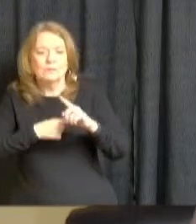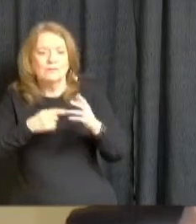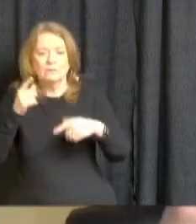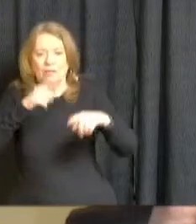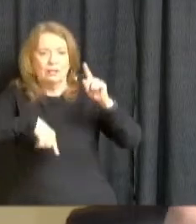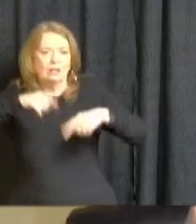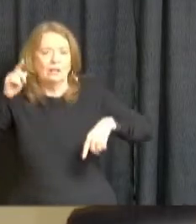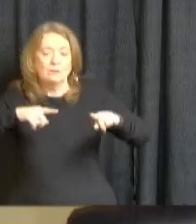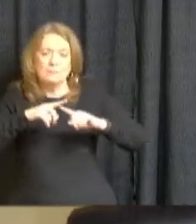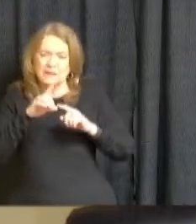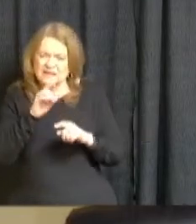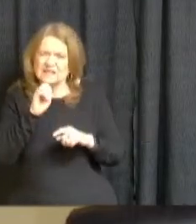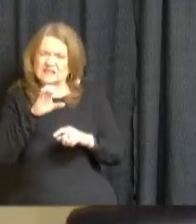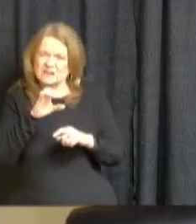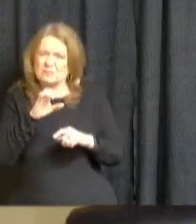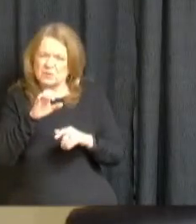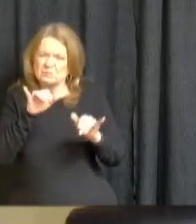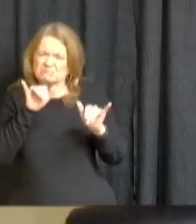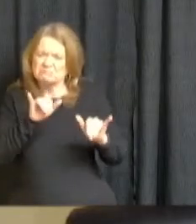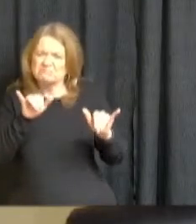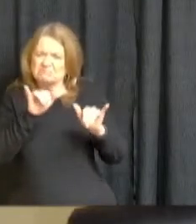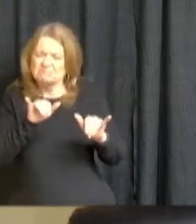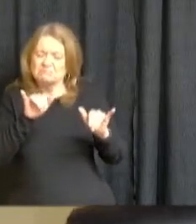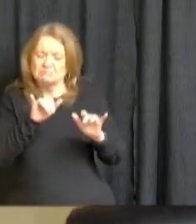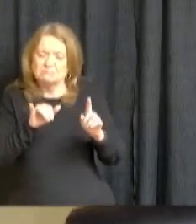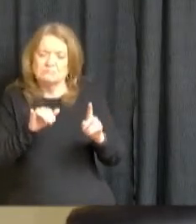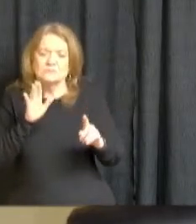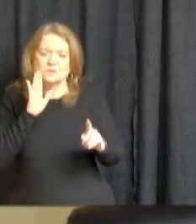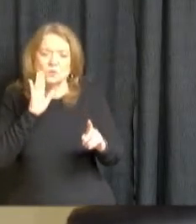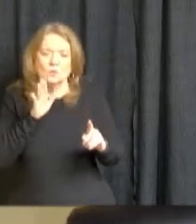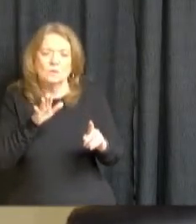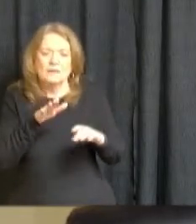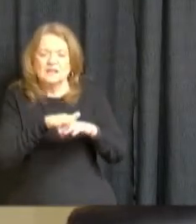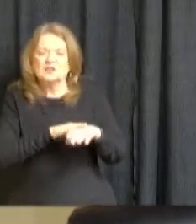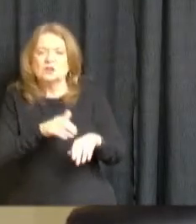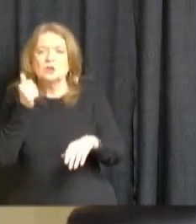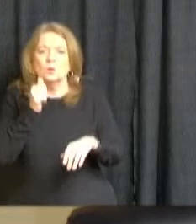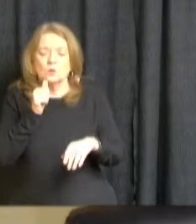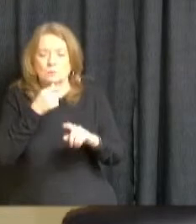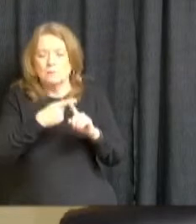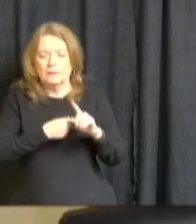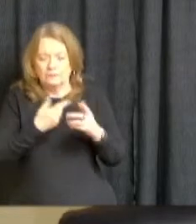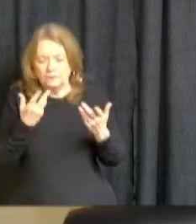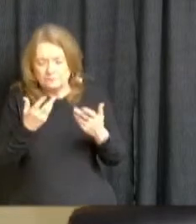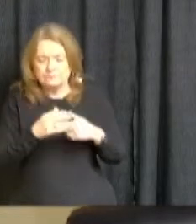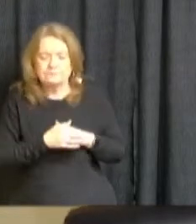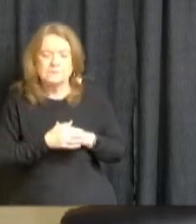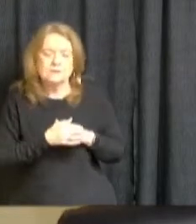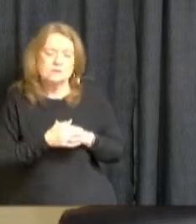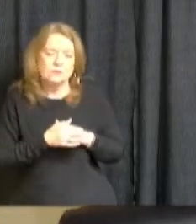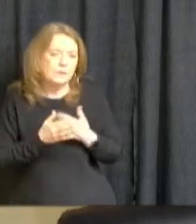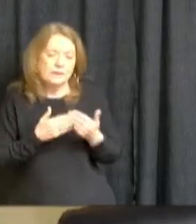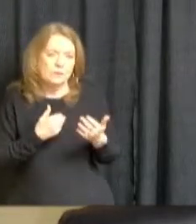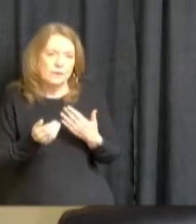the board, but December you can pretty much rest assured it's going to be a slower month comparatively. But